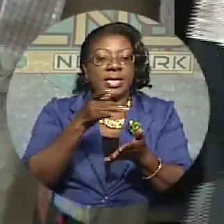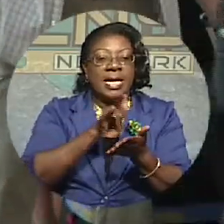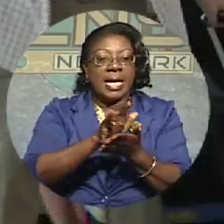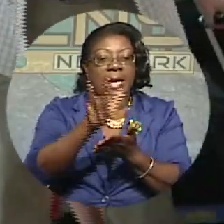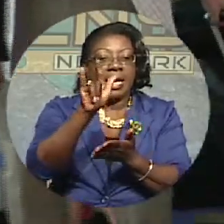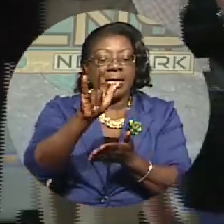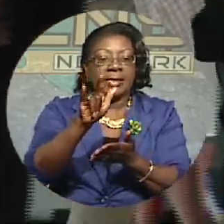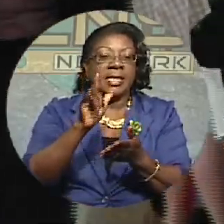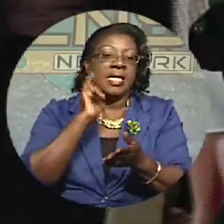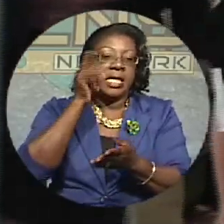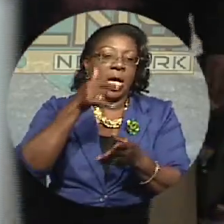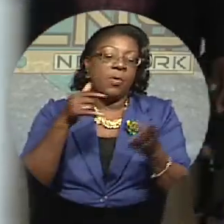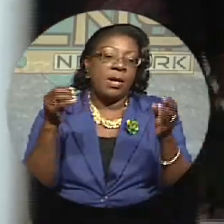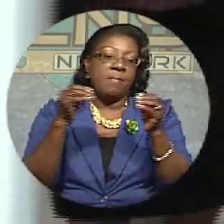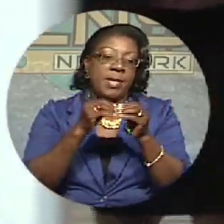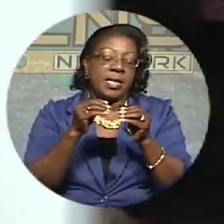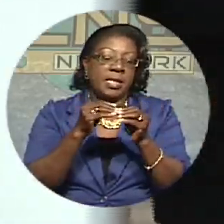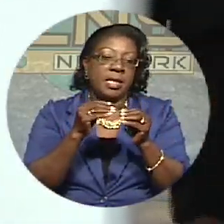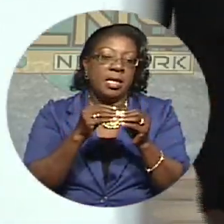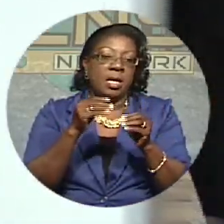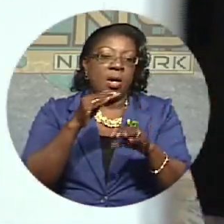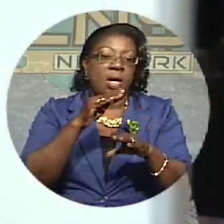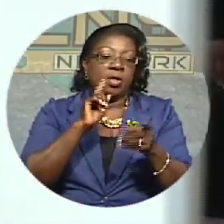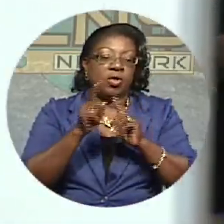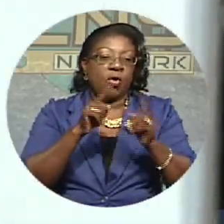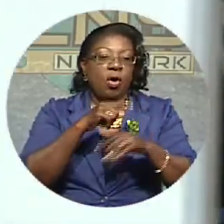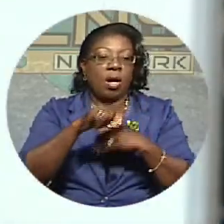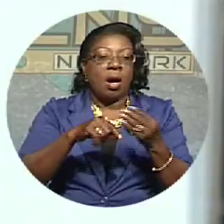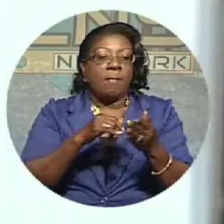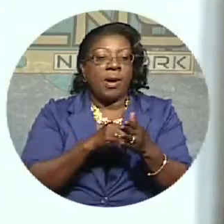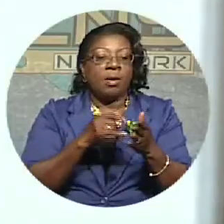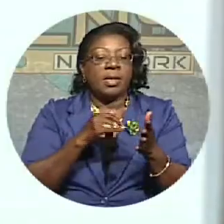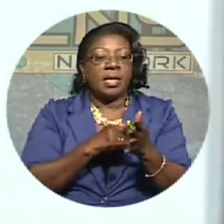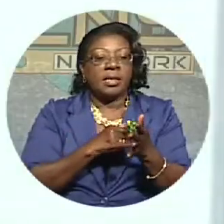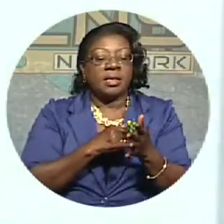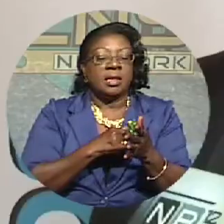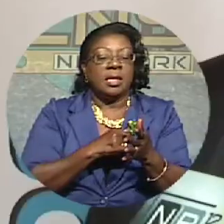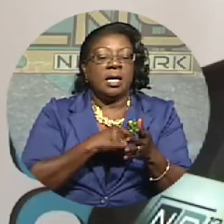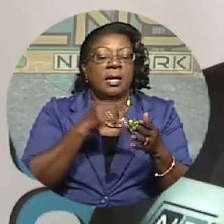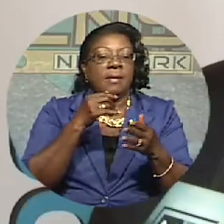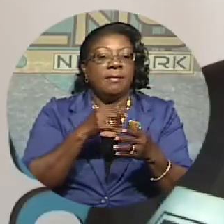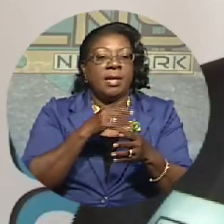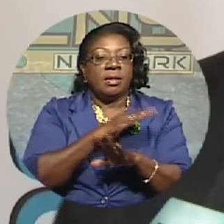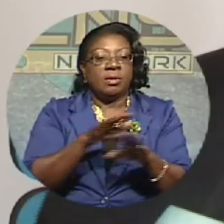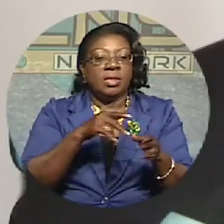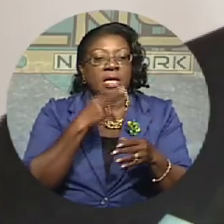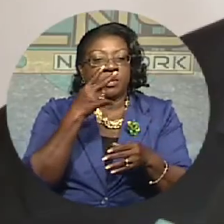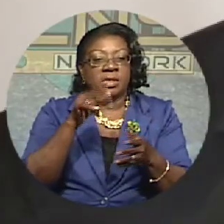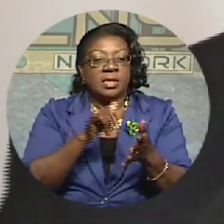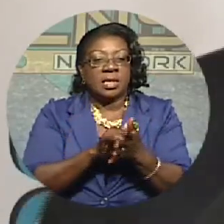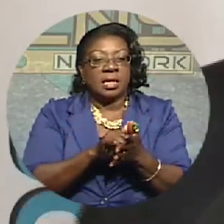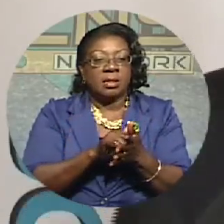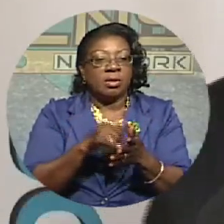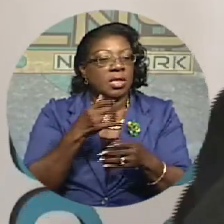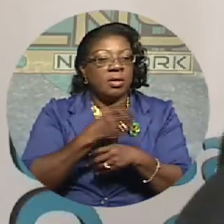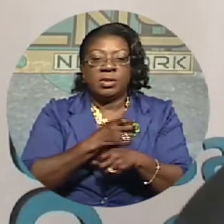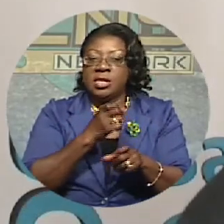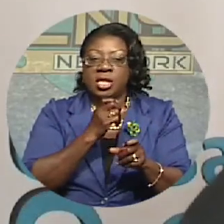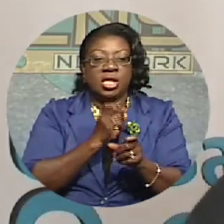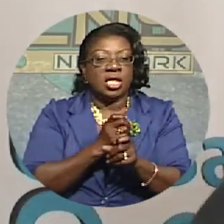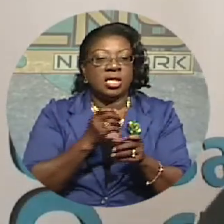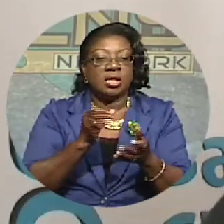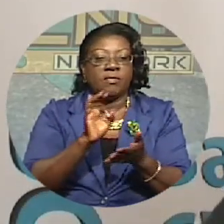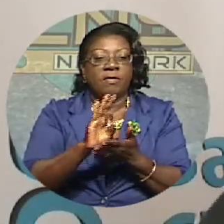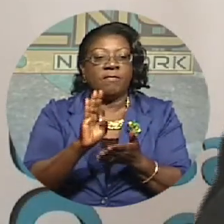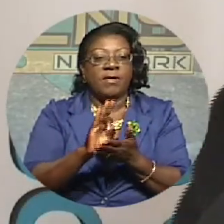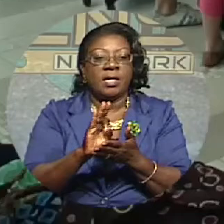airline operators on the issues, could this mean that the fees will change? Pinder says, I don't think you will see that. I don't think so, although you would have